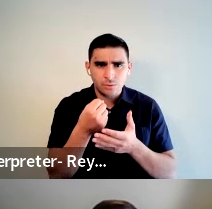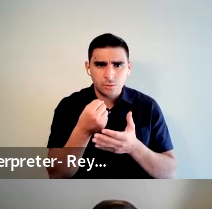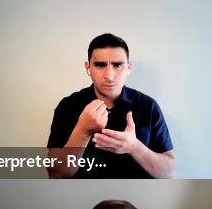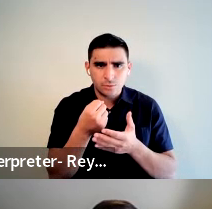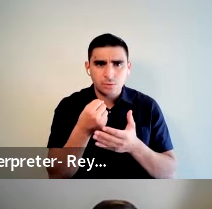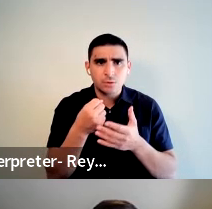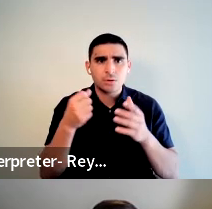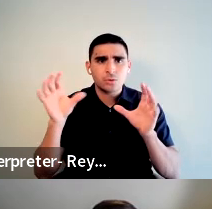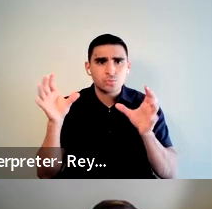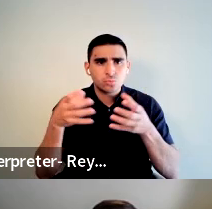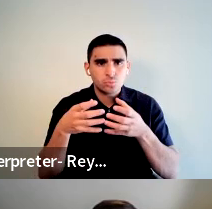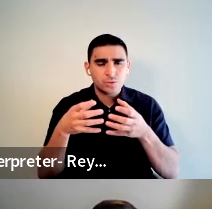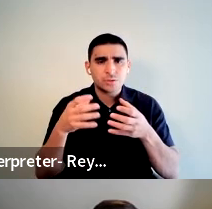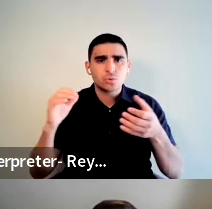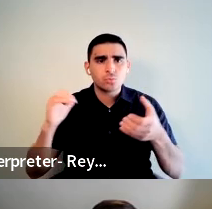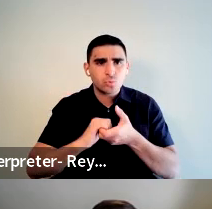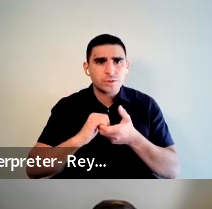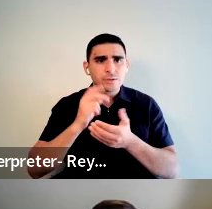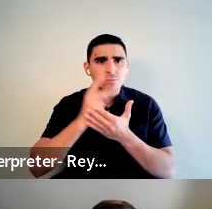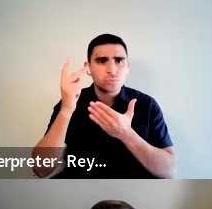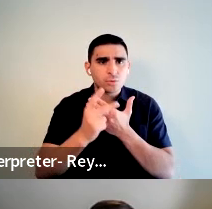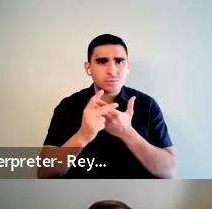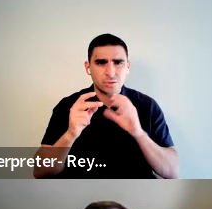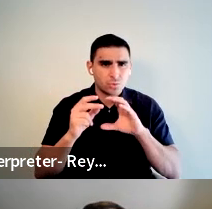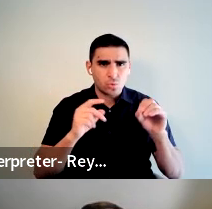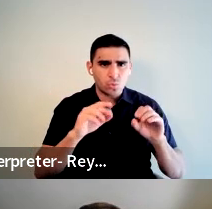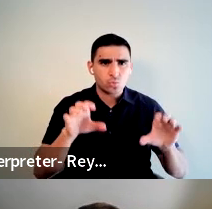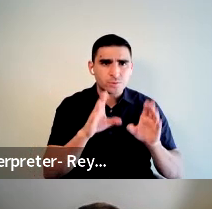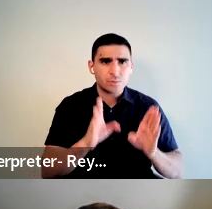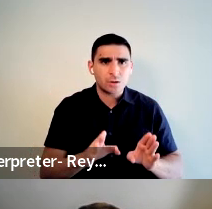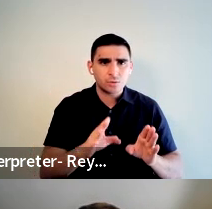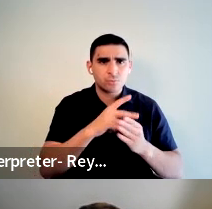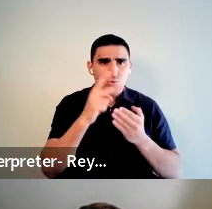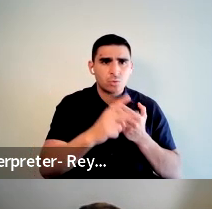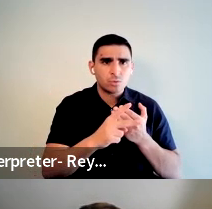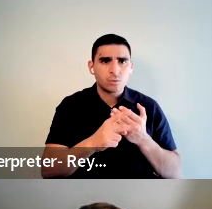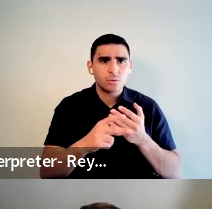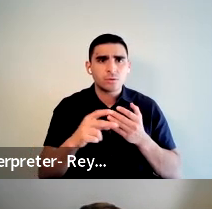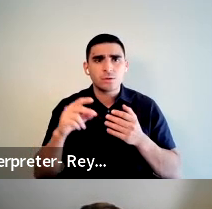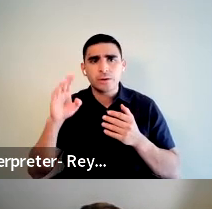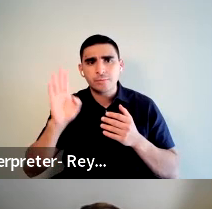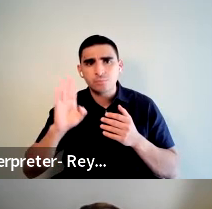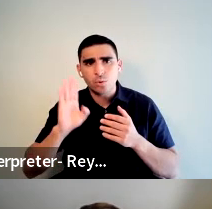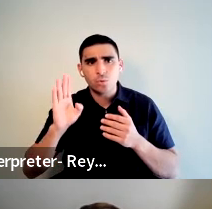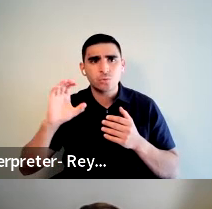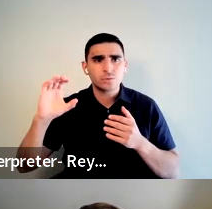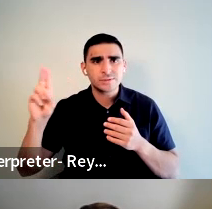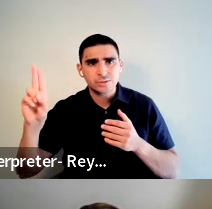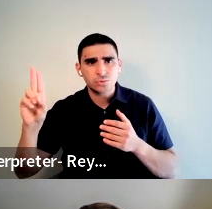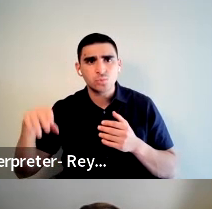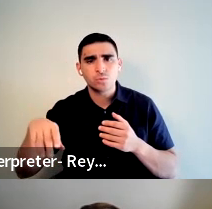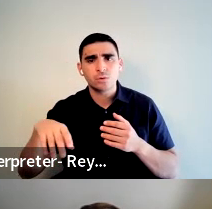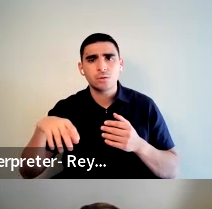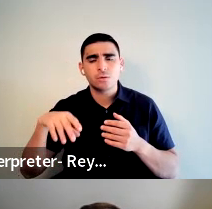programs, both their own co-responder programs in Longmont, Boulder, CU as